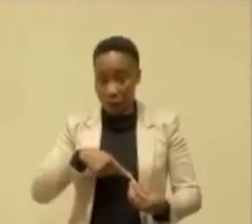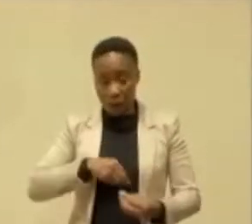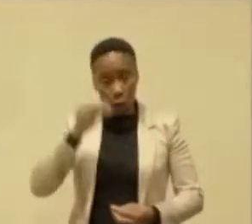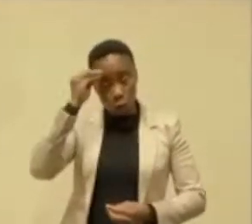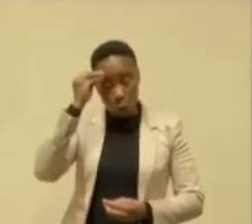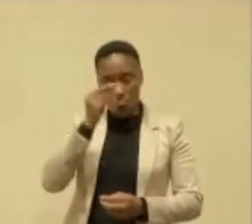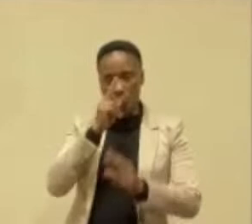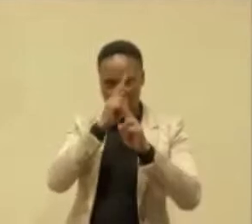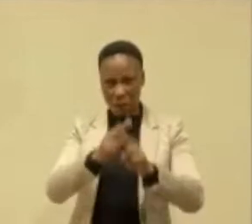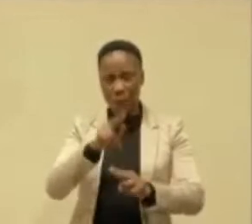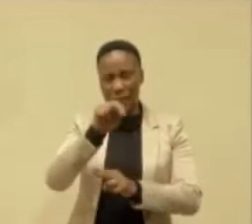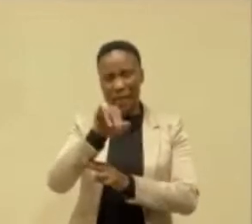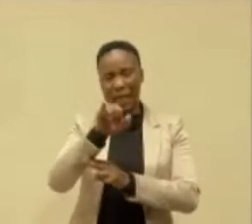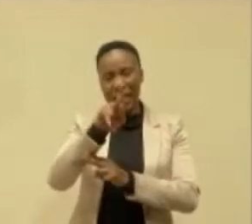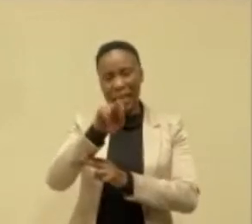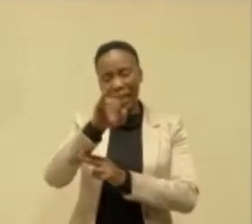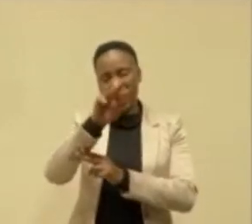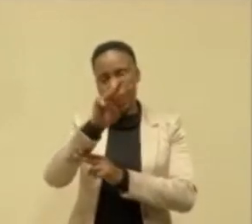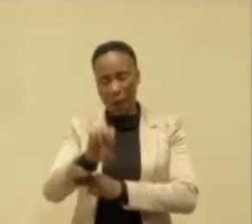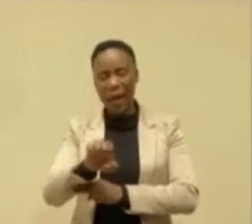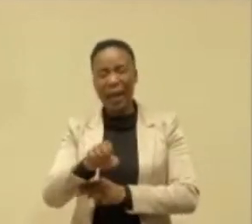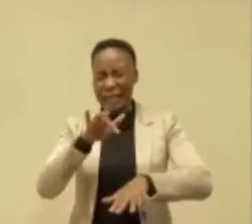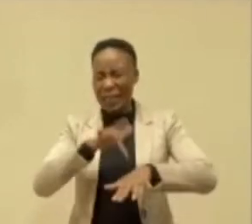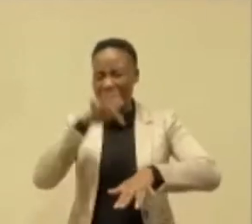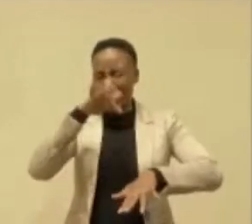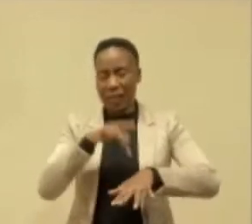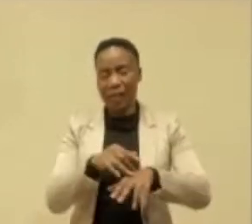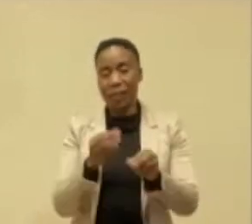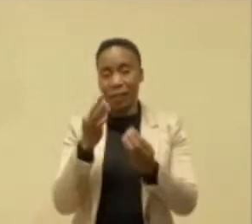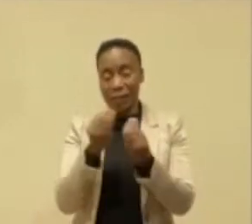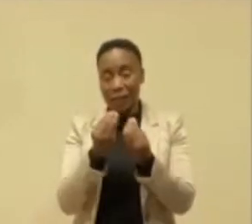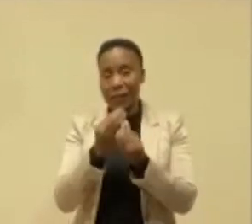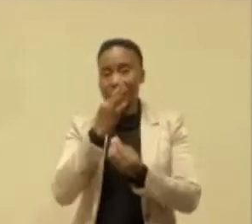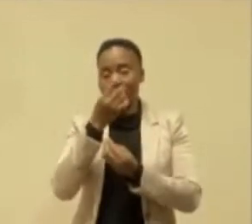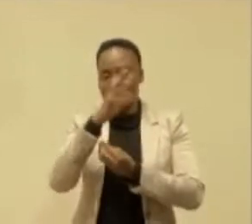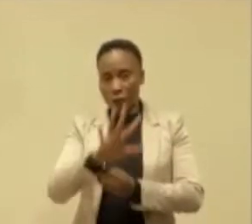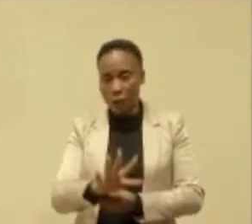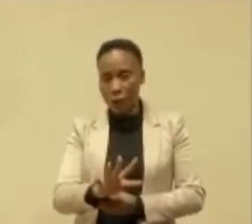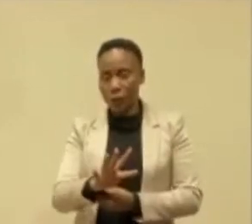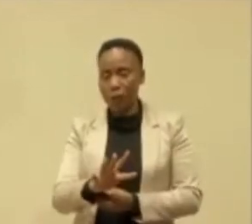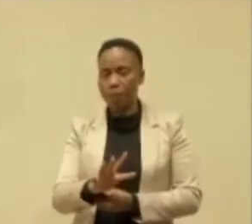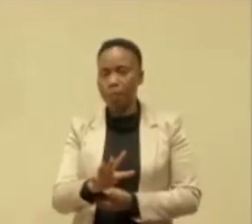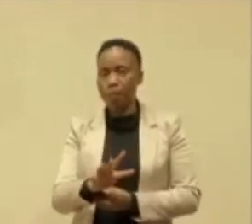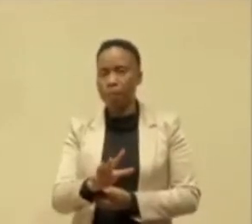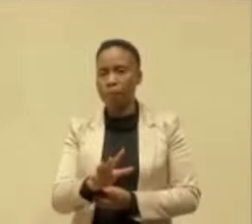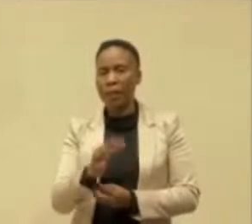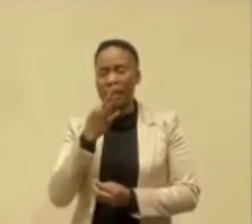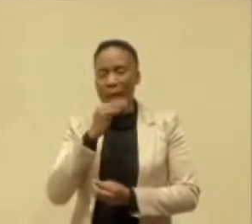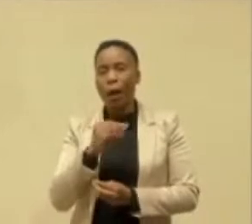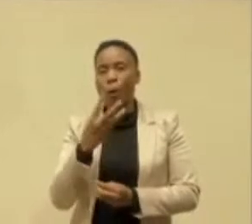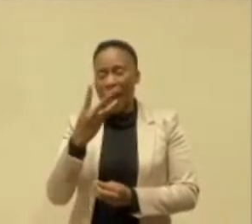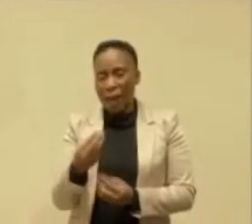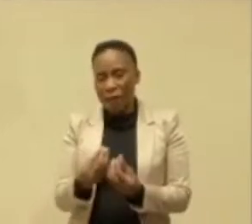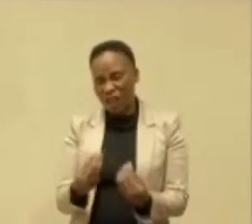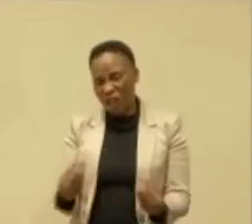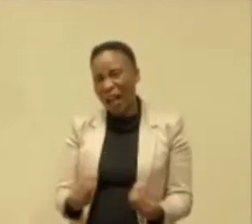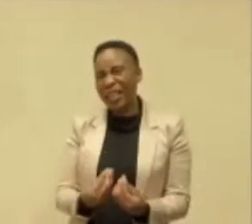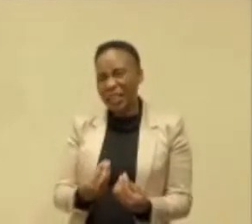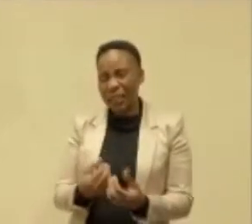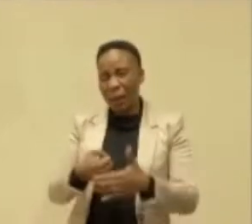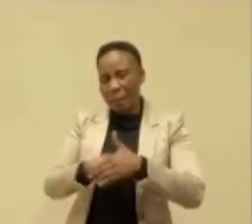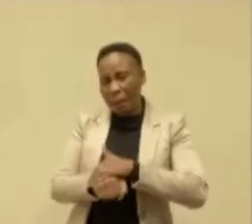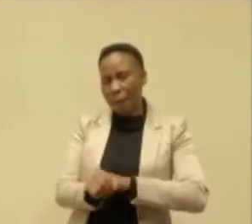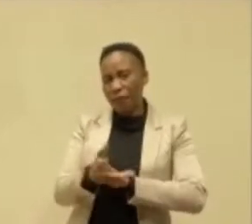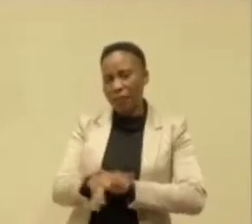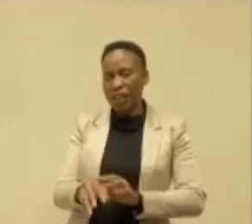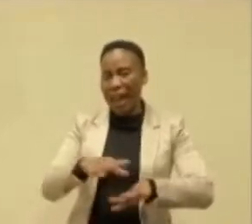is a very touching point that says how oh only one at 20 years